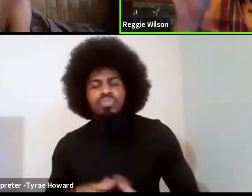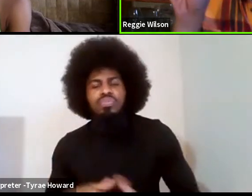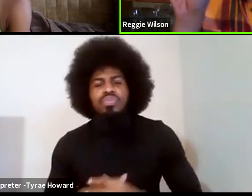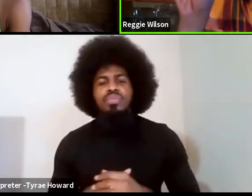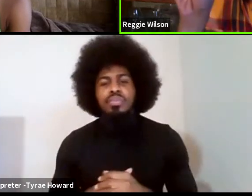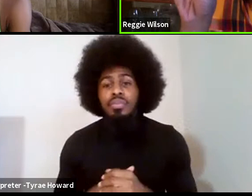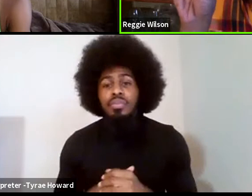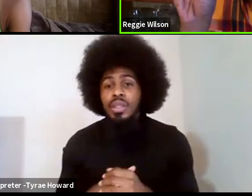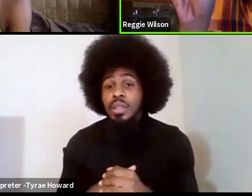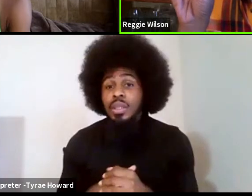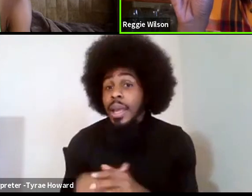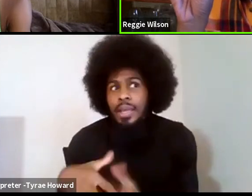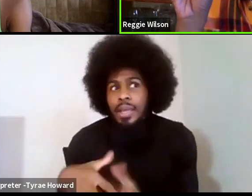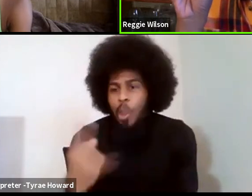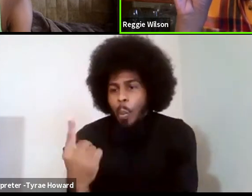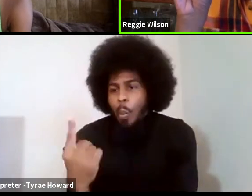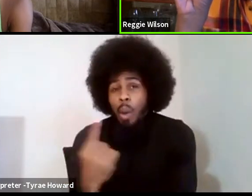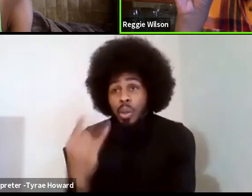somebody that knows more.